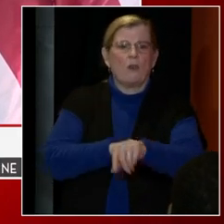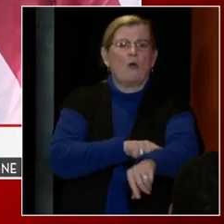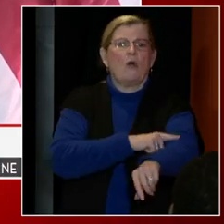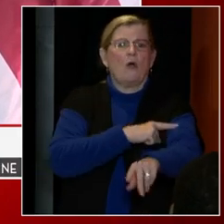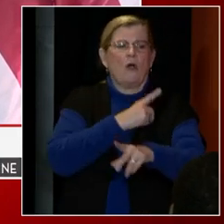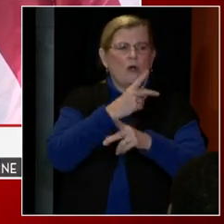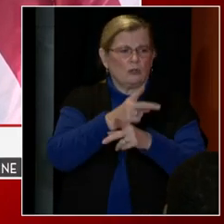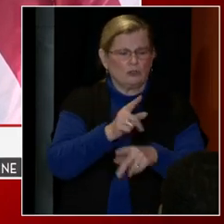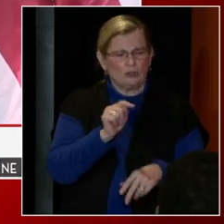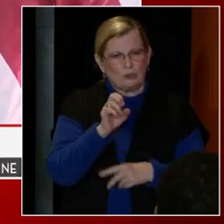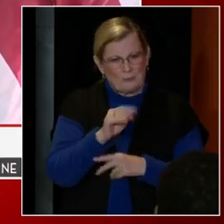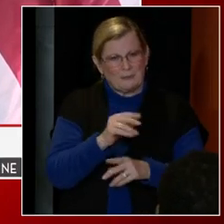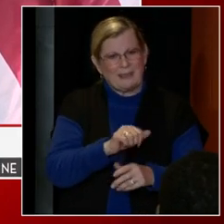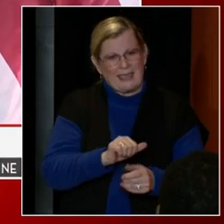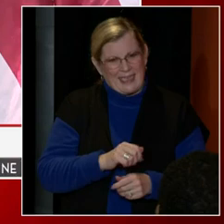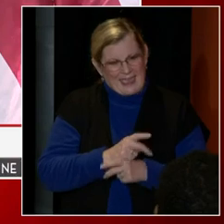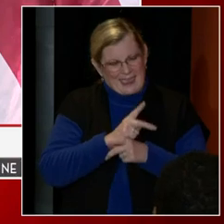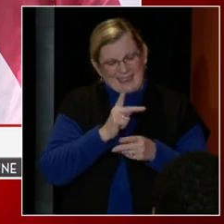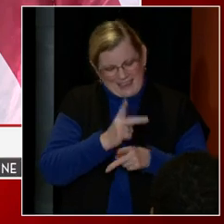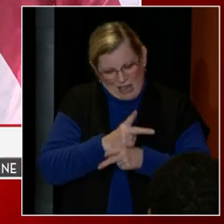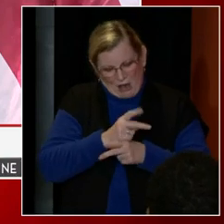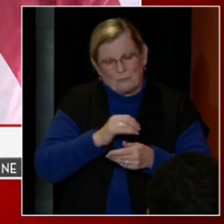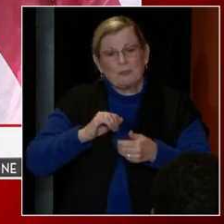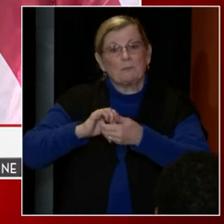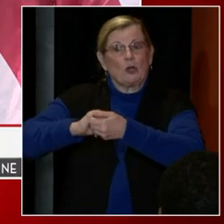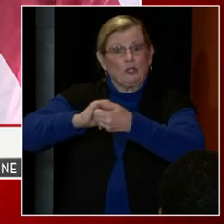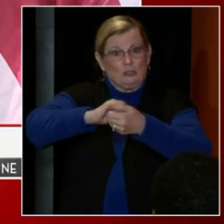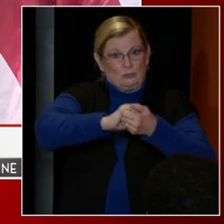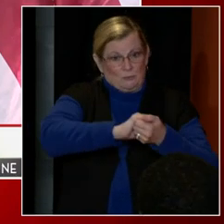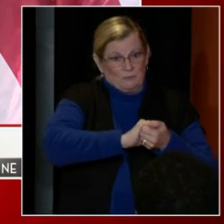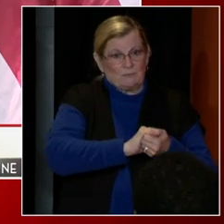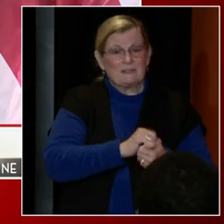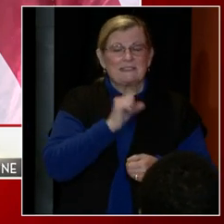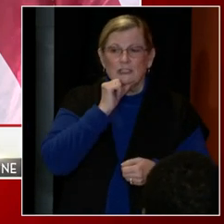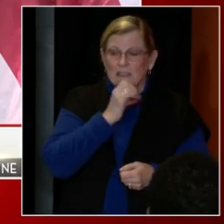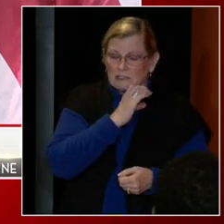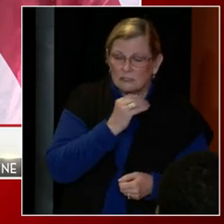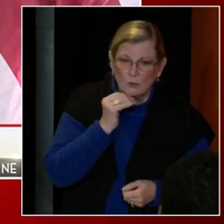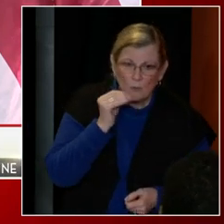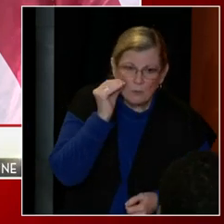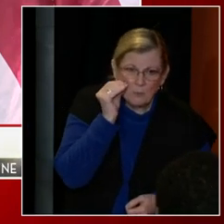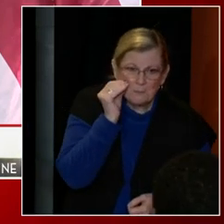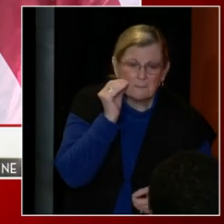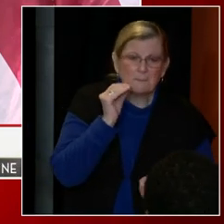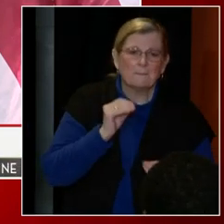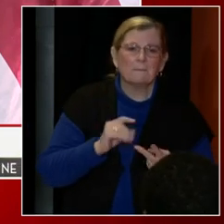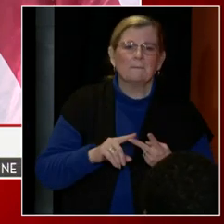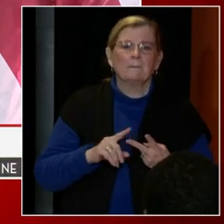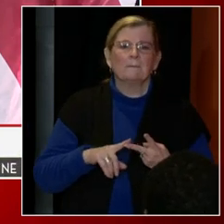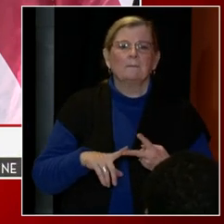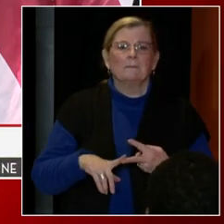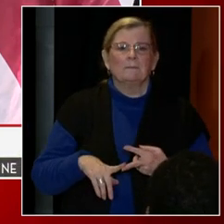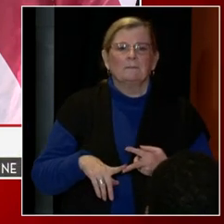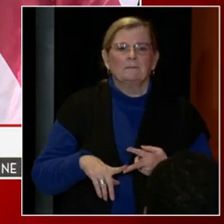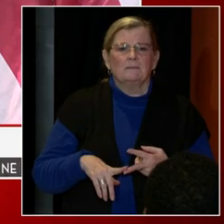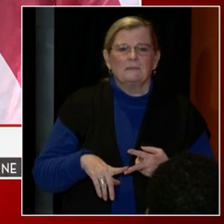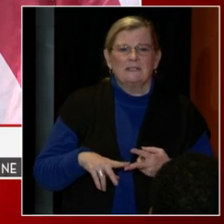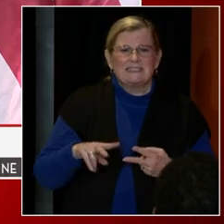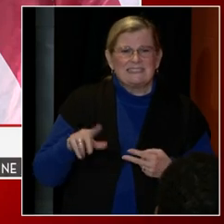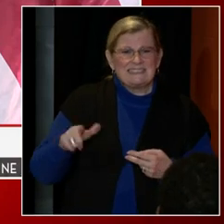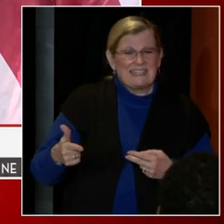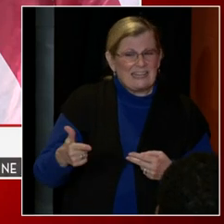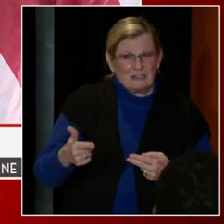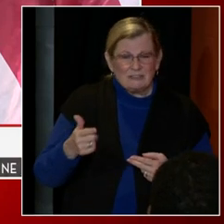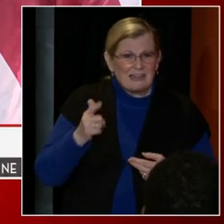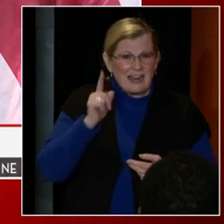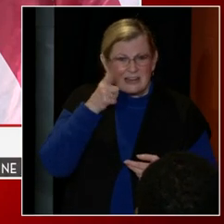skilled nursing facilities may be vaccinated with the Pfizer vaccine. That will then allow us to use the Moderna vaccine